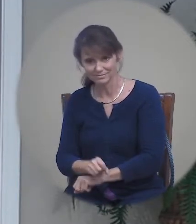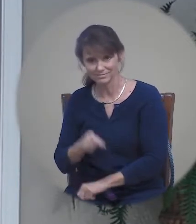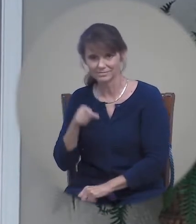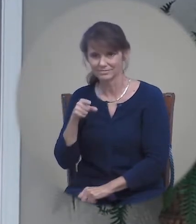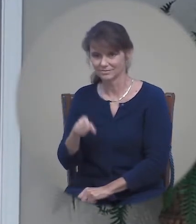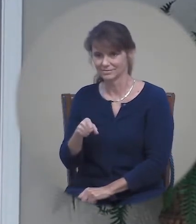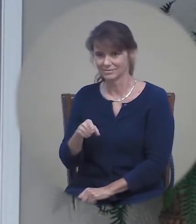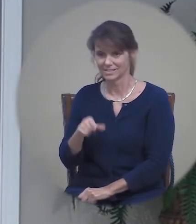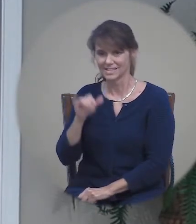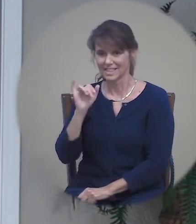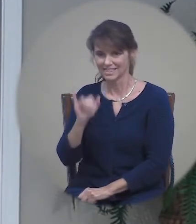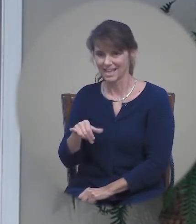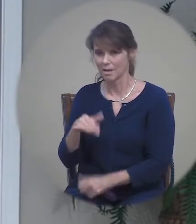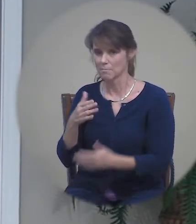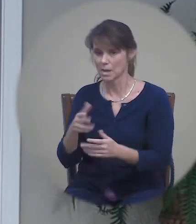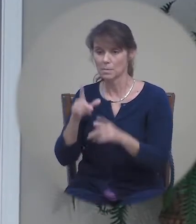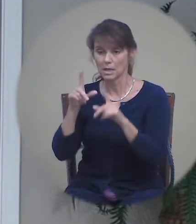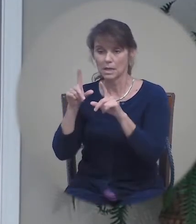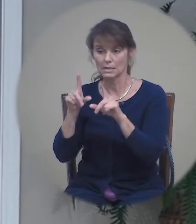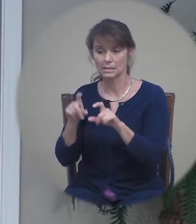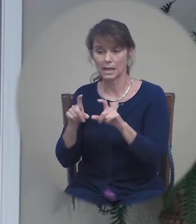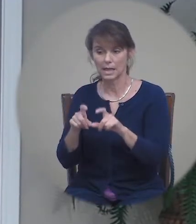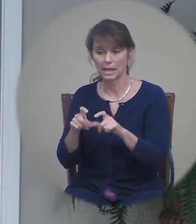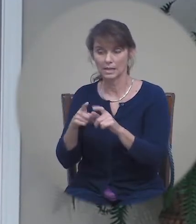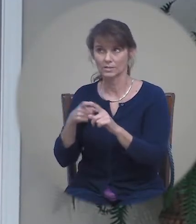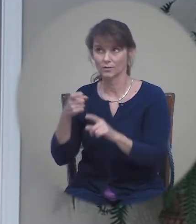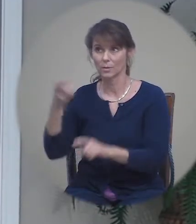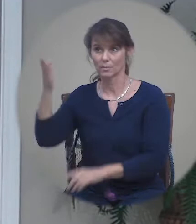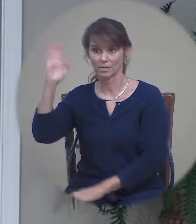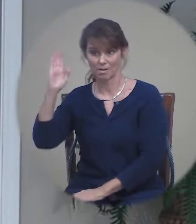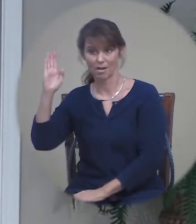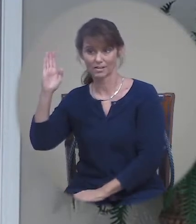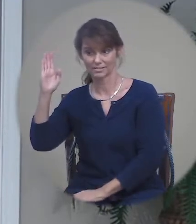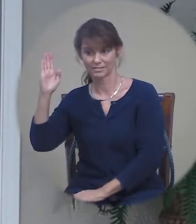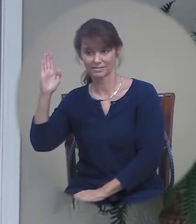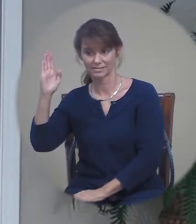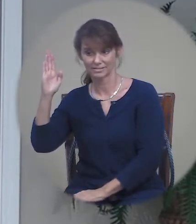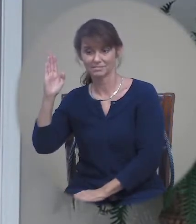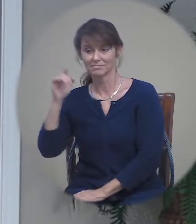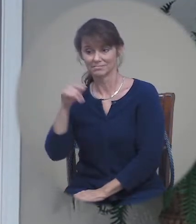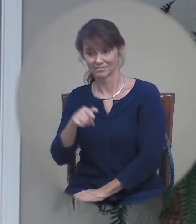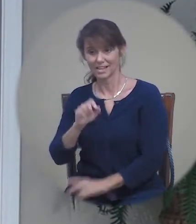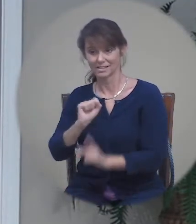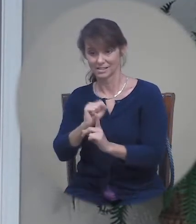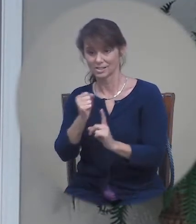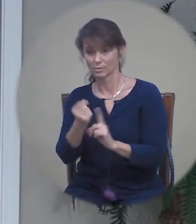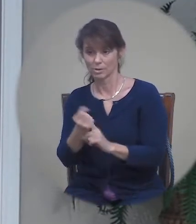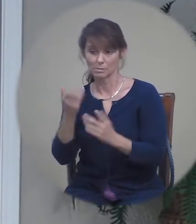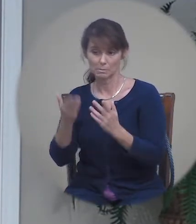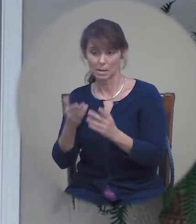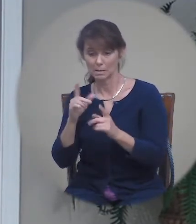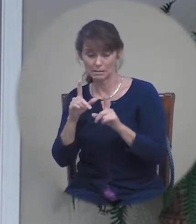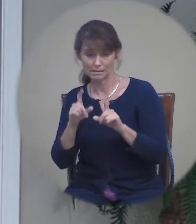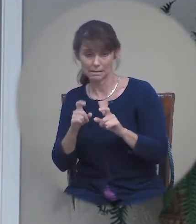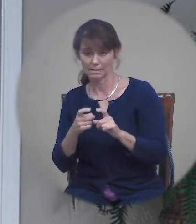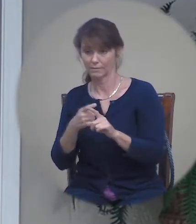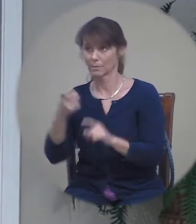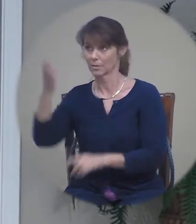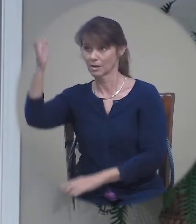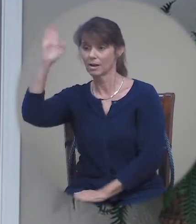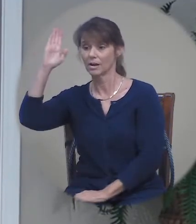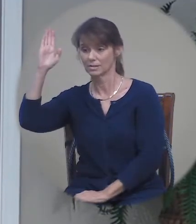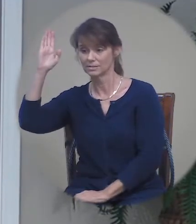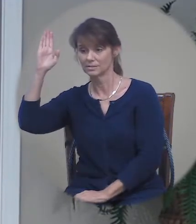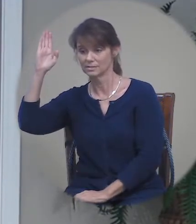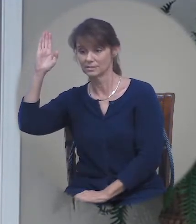was a test from the Lord. I can't help but think that this was a test too. So I think there is